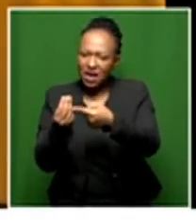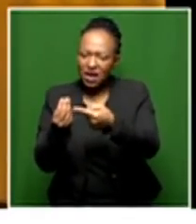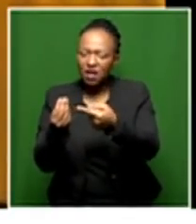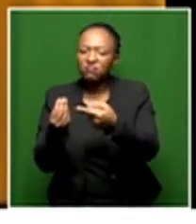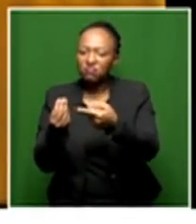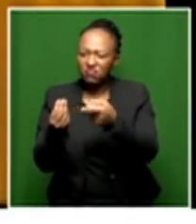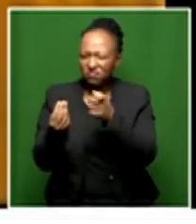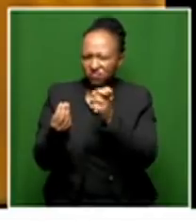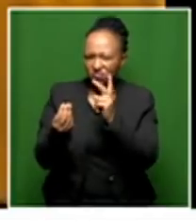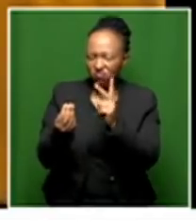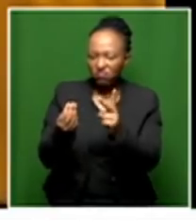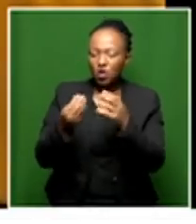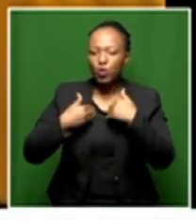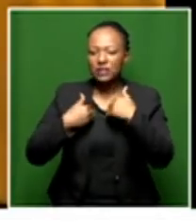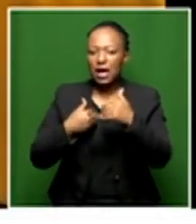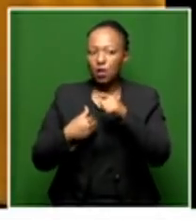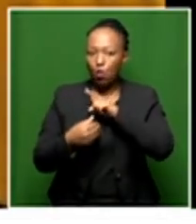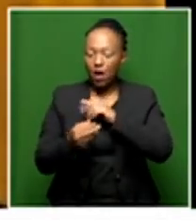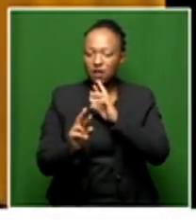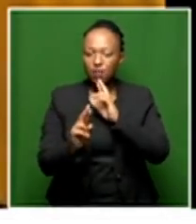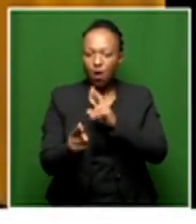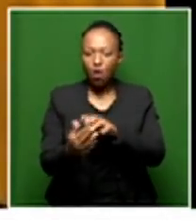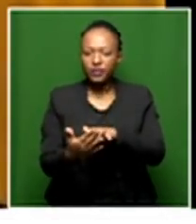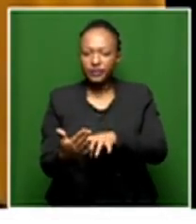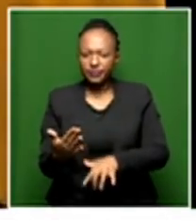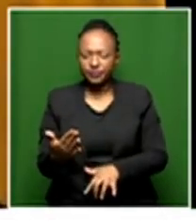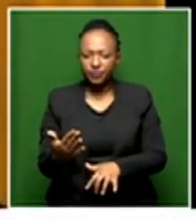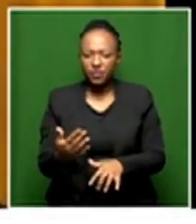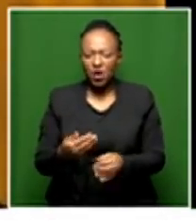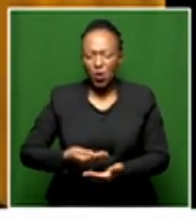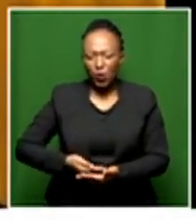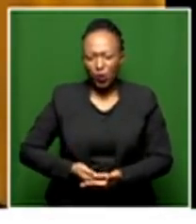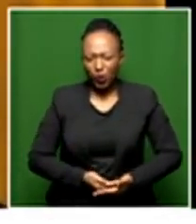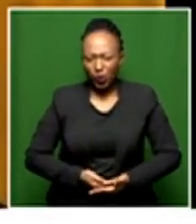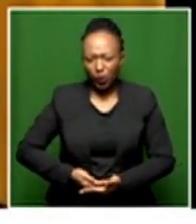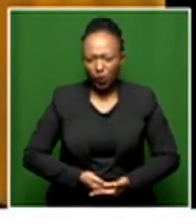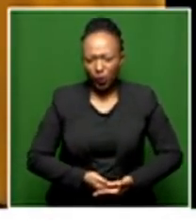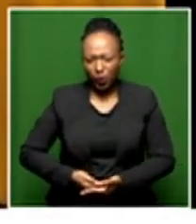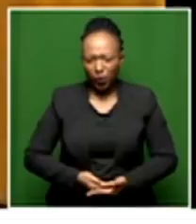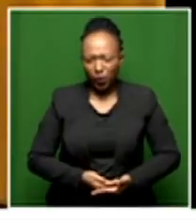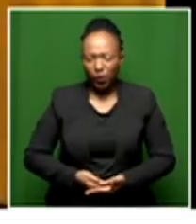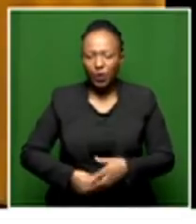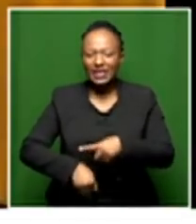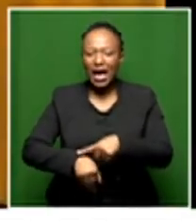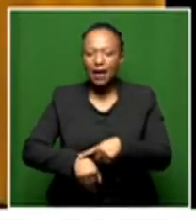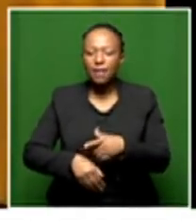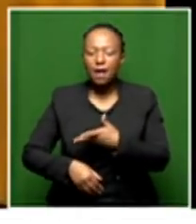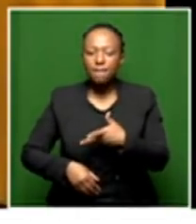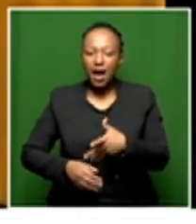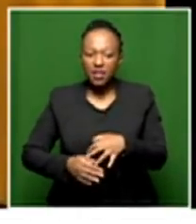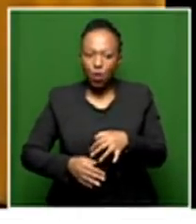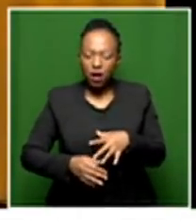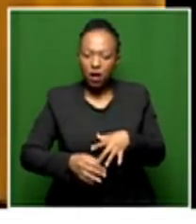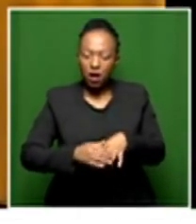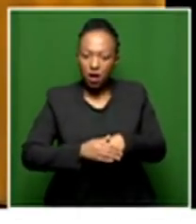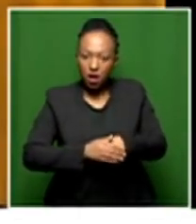can see from the report. And I think the infants might be taken care of when the mothers are vaccinated as